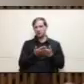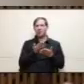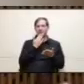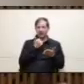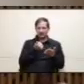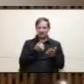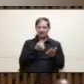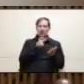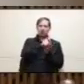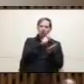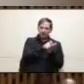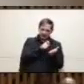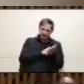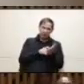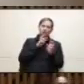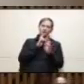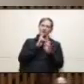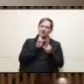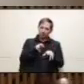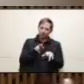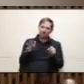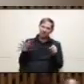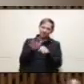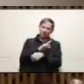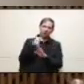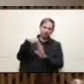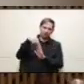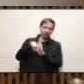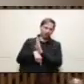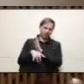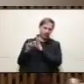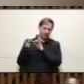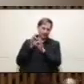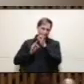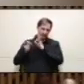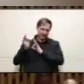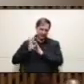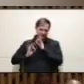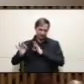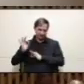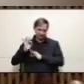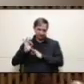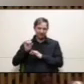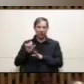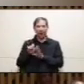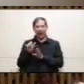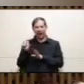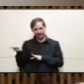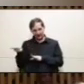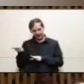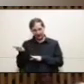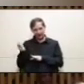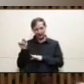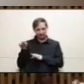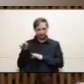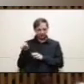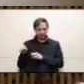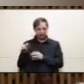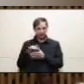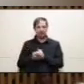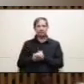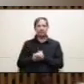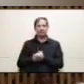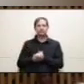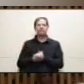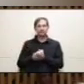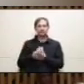written response that explains that question, that gives us a clarity on that other that is indicated there. That